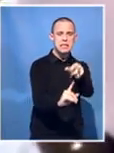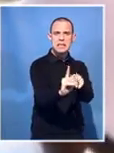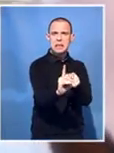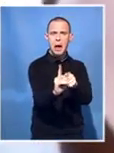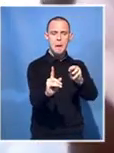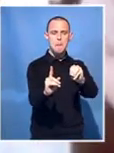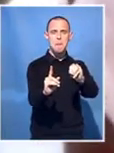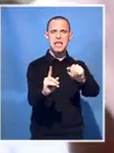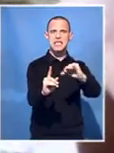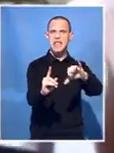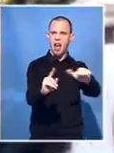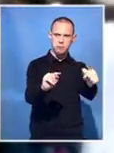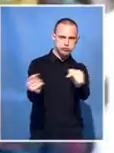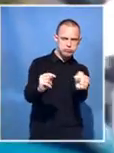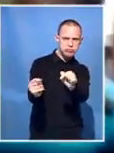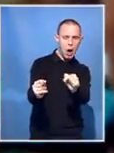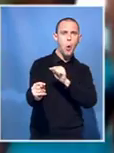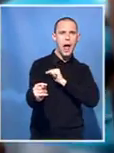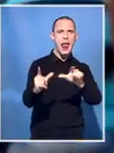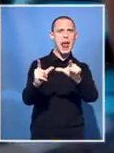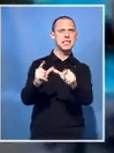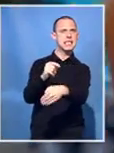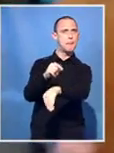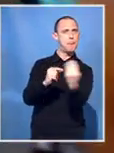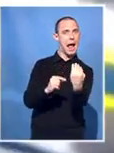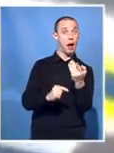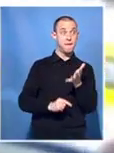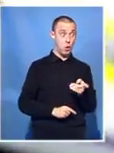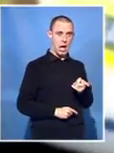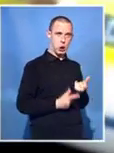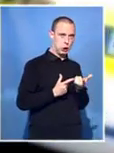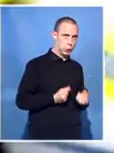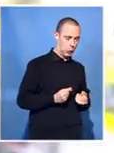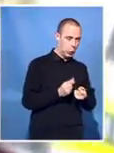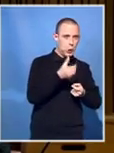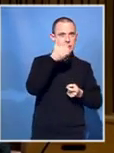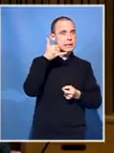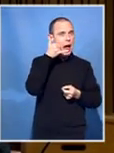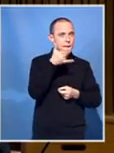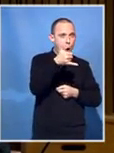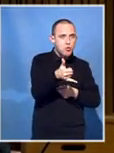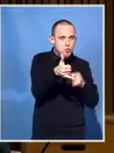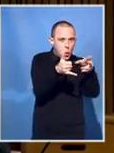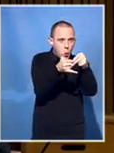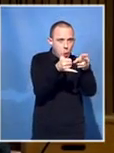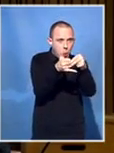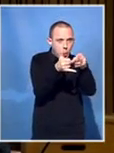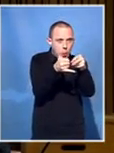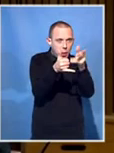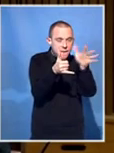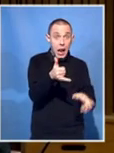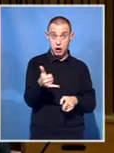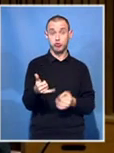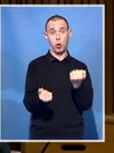license. Sikwati took cell phone footage of the incident, which was shown in court. And during